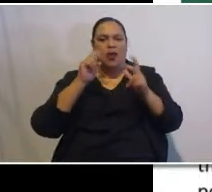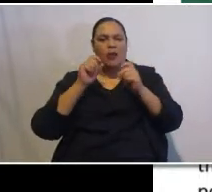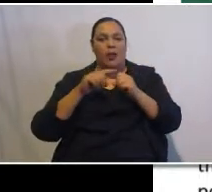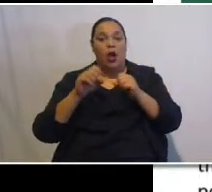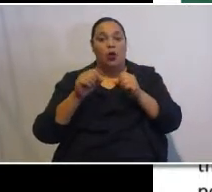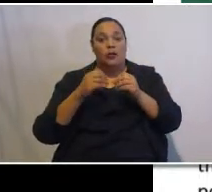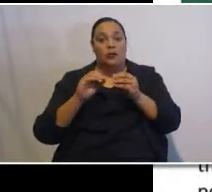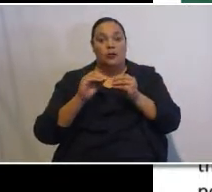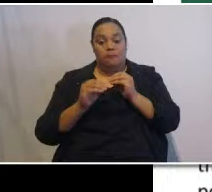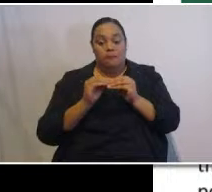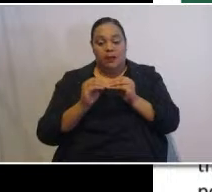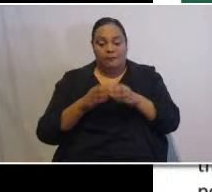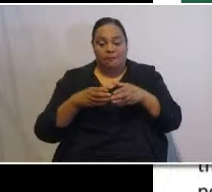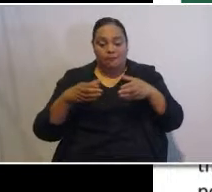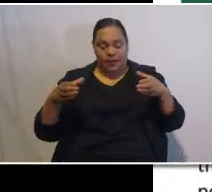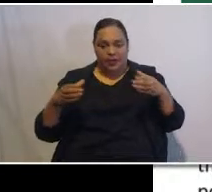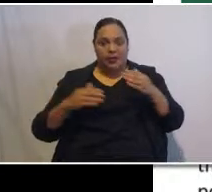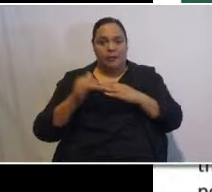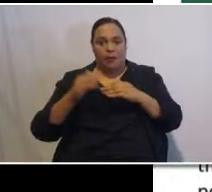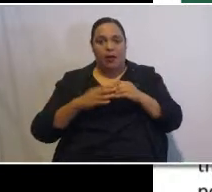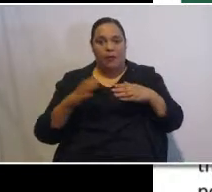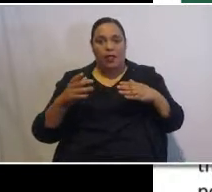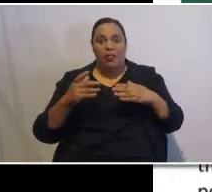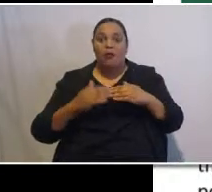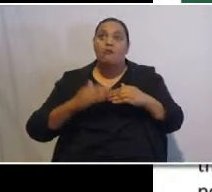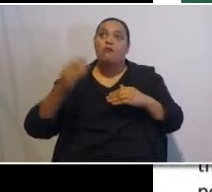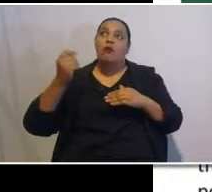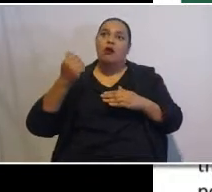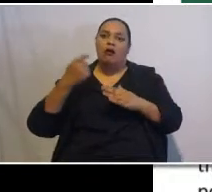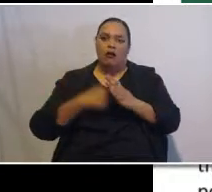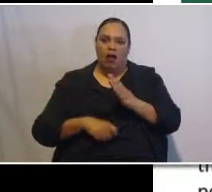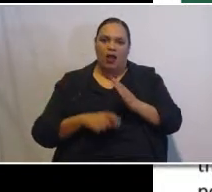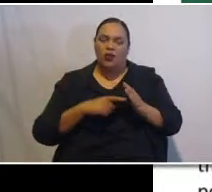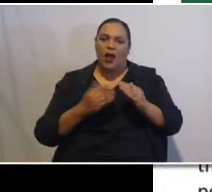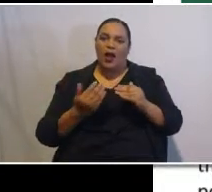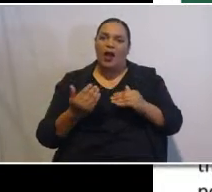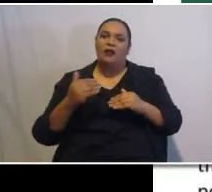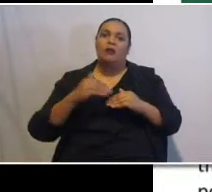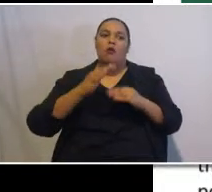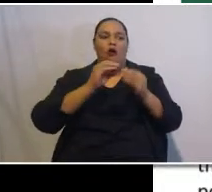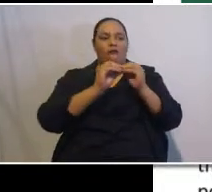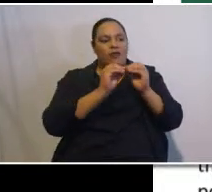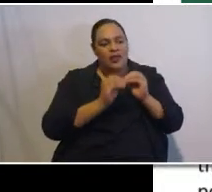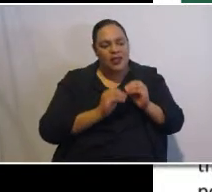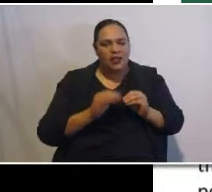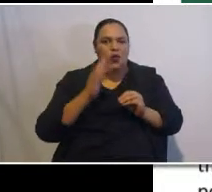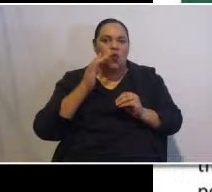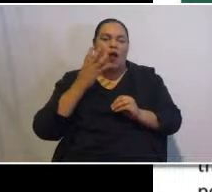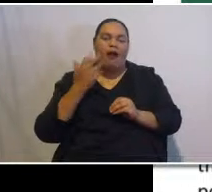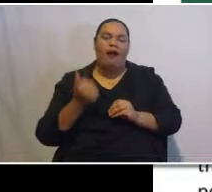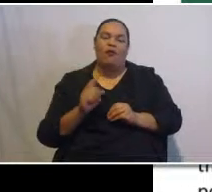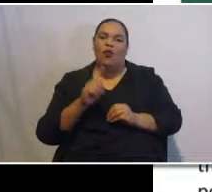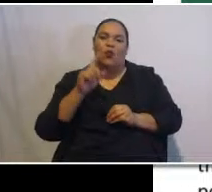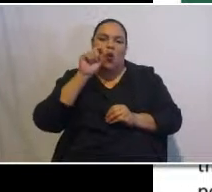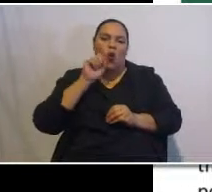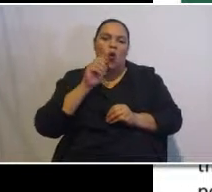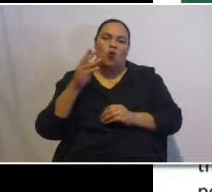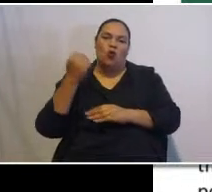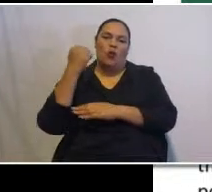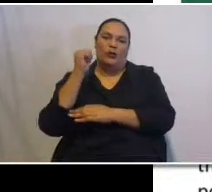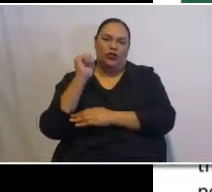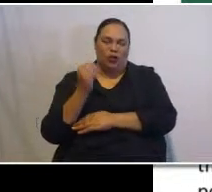extending them, and extending them is going to be more costly because now there's more maintenance when you've got an old